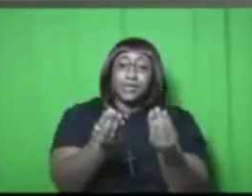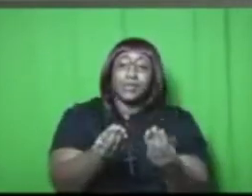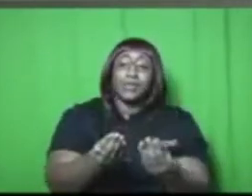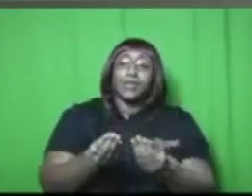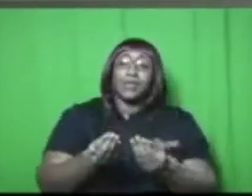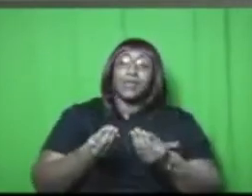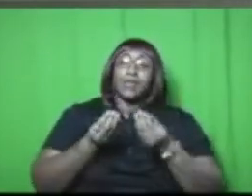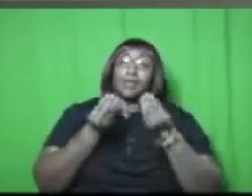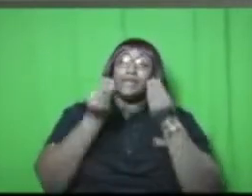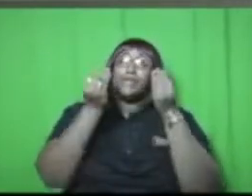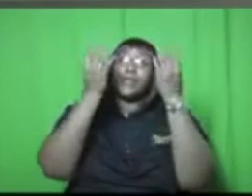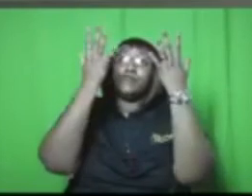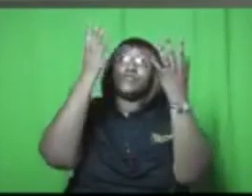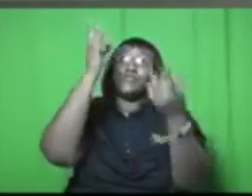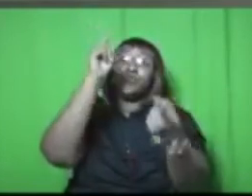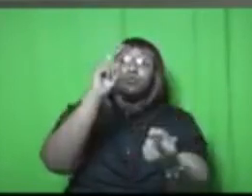Up on the Lord.